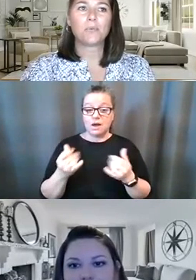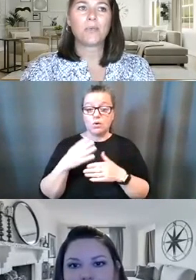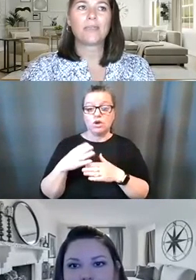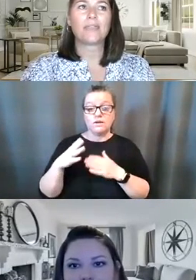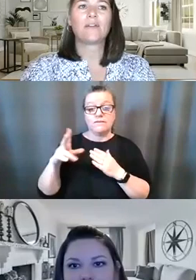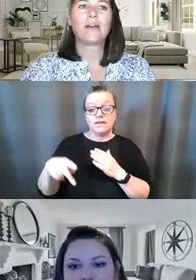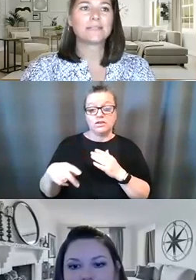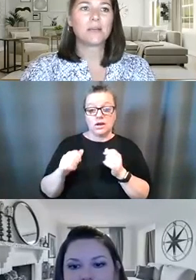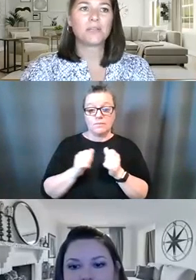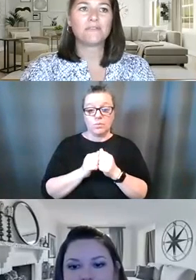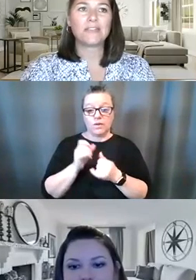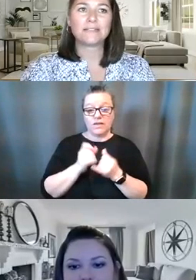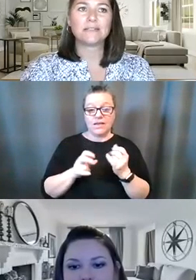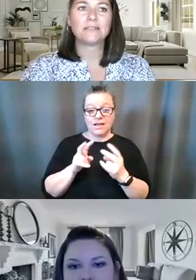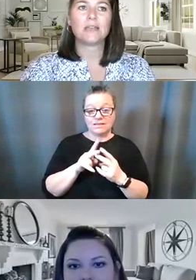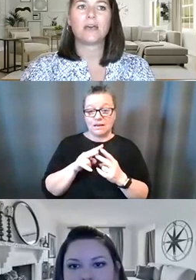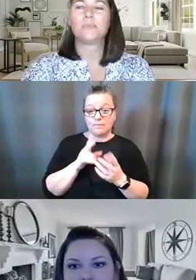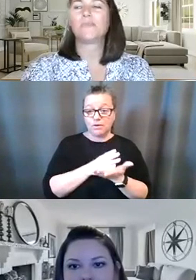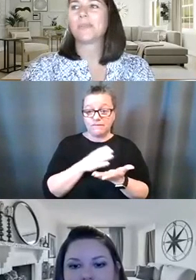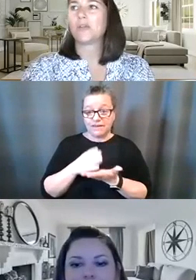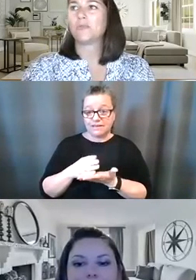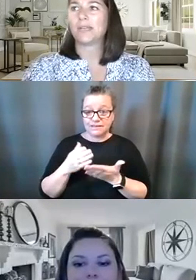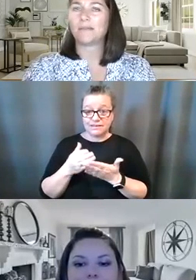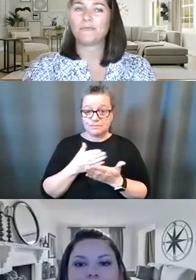up with the last couple of phases